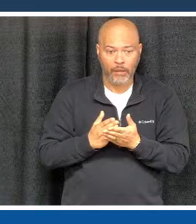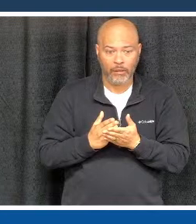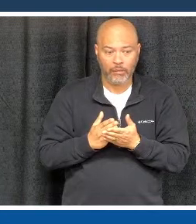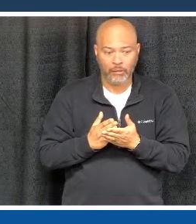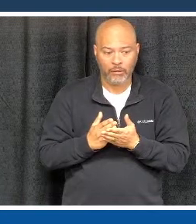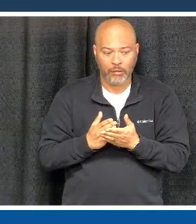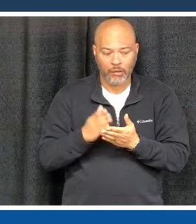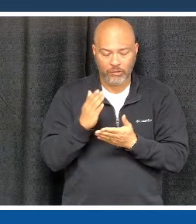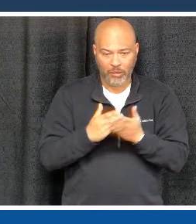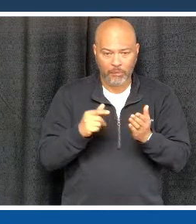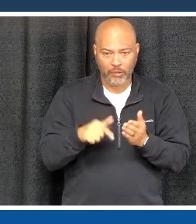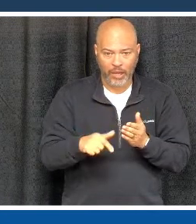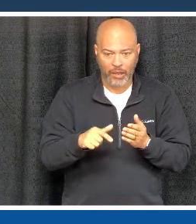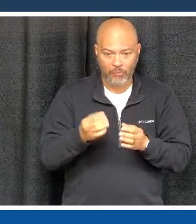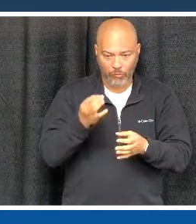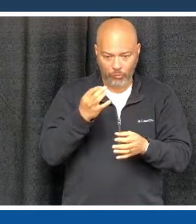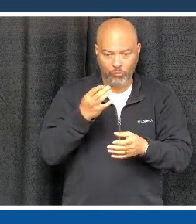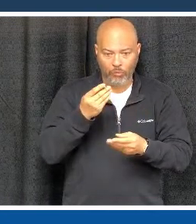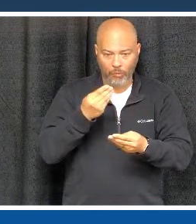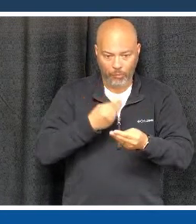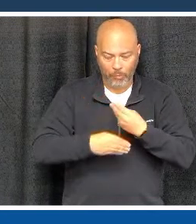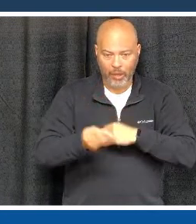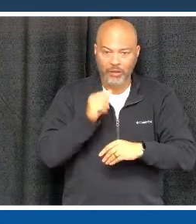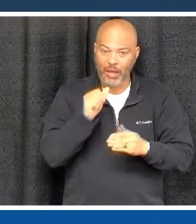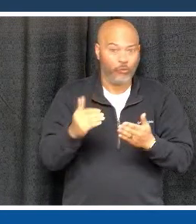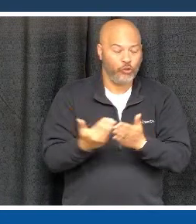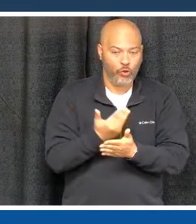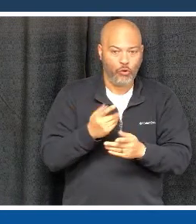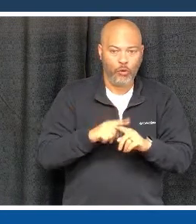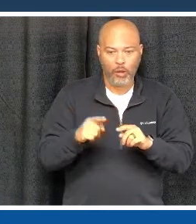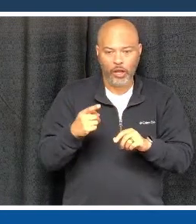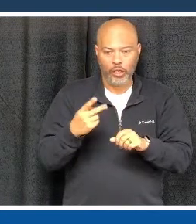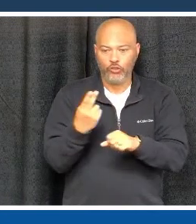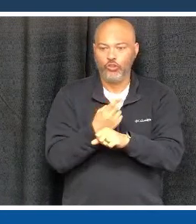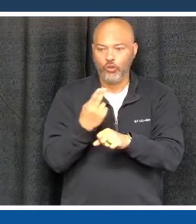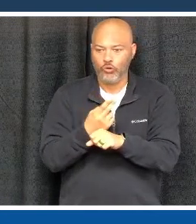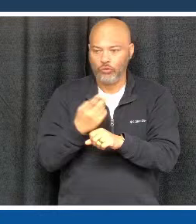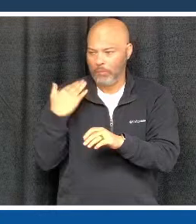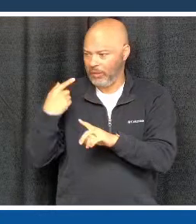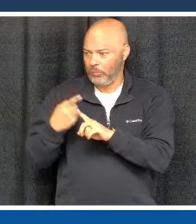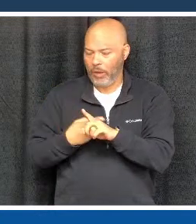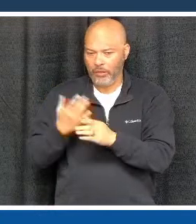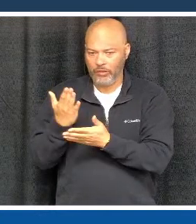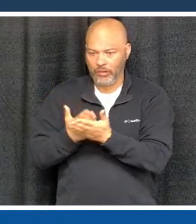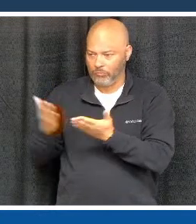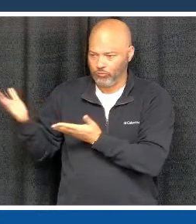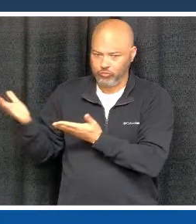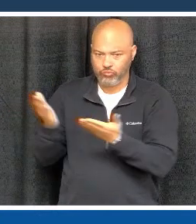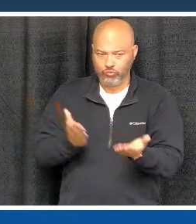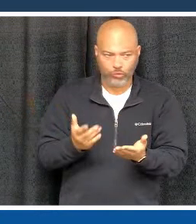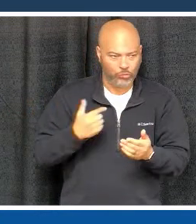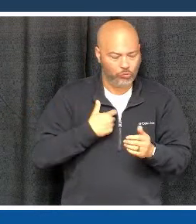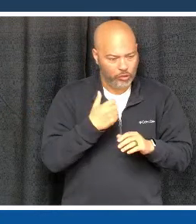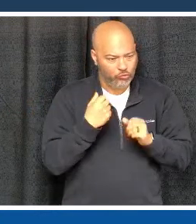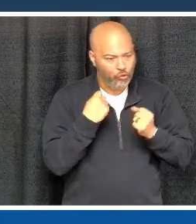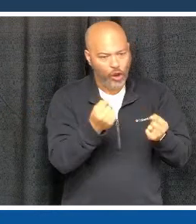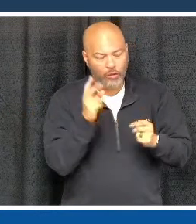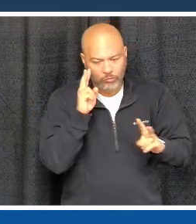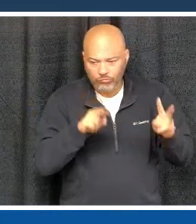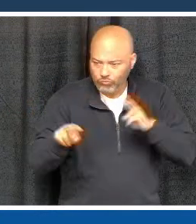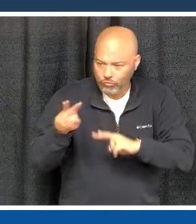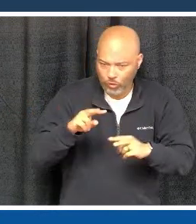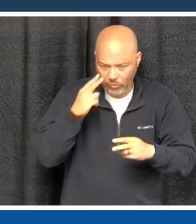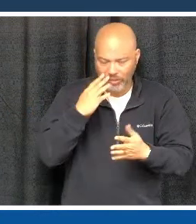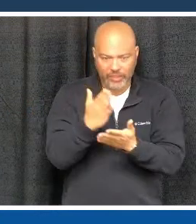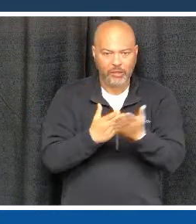of these mobile homes be replaced, maybe not with newer ones, but used mobile homes in the past month. We've driven out here 2 times this past month and have